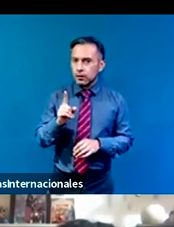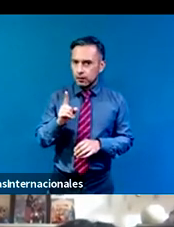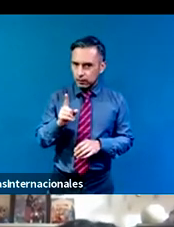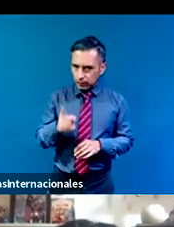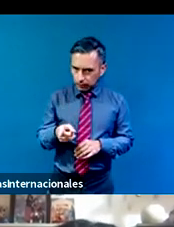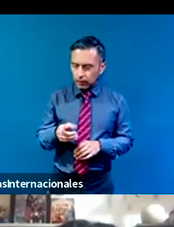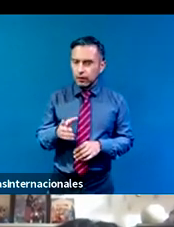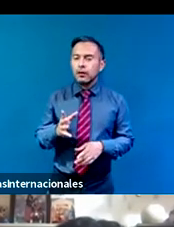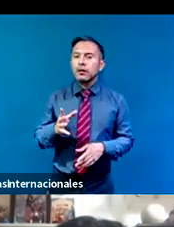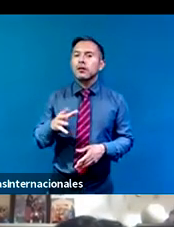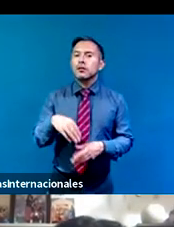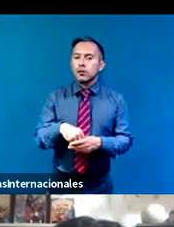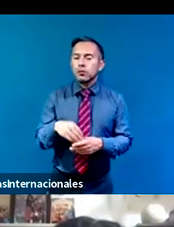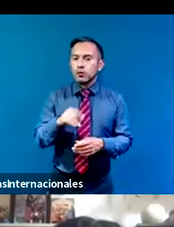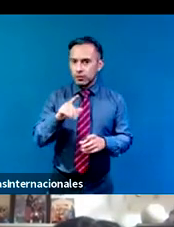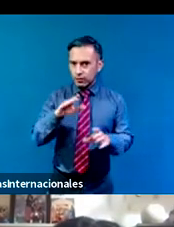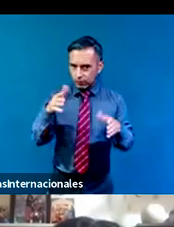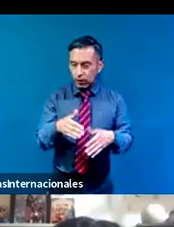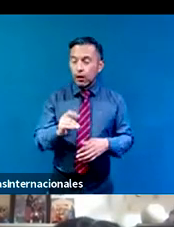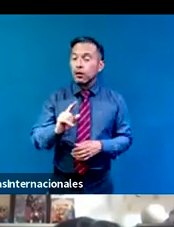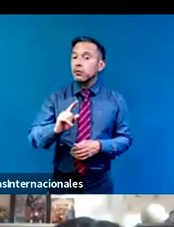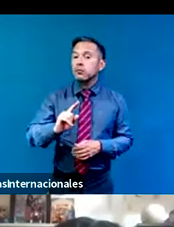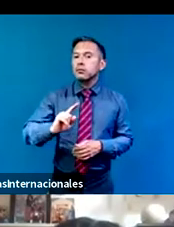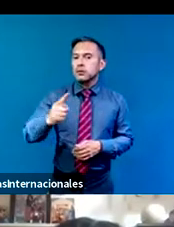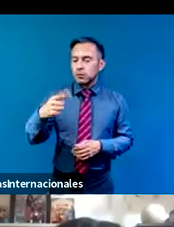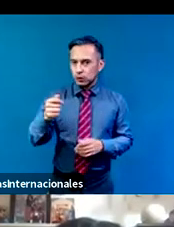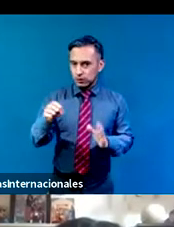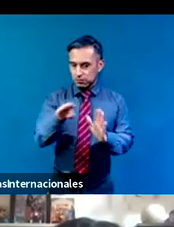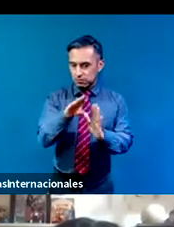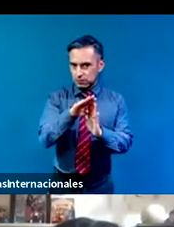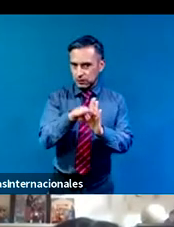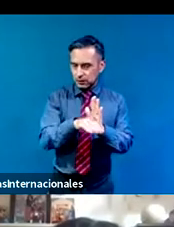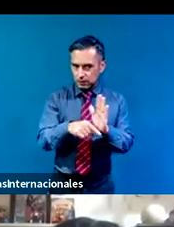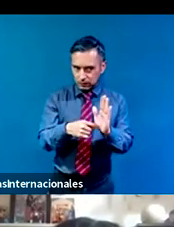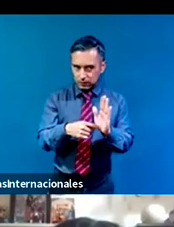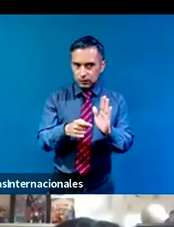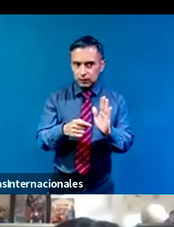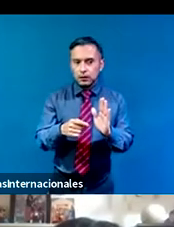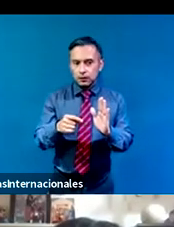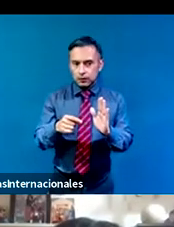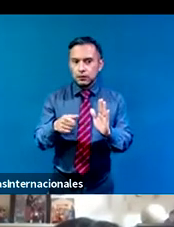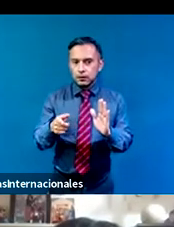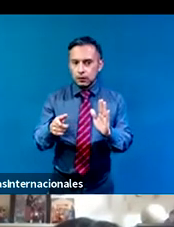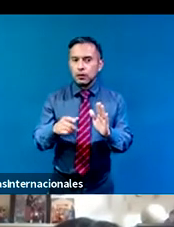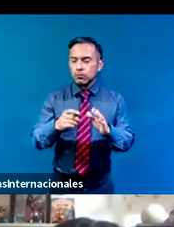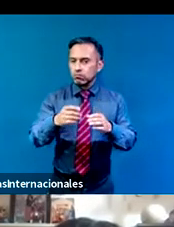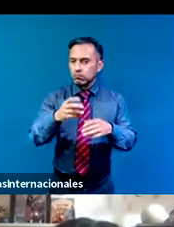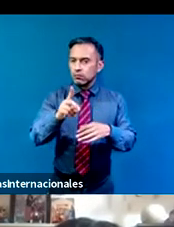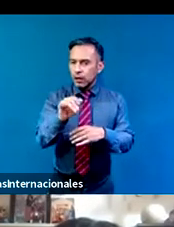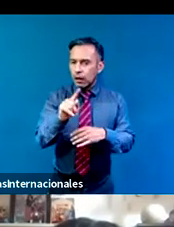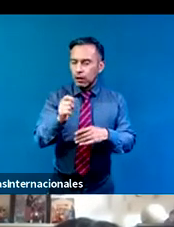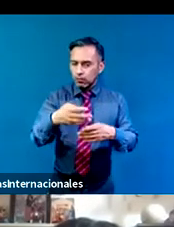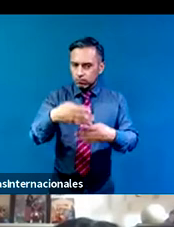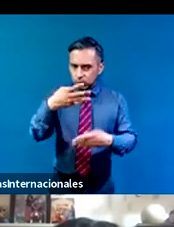blueprint of having sex disaggregated data be collected across the spectrum in order to